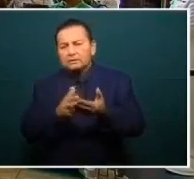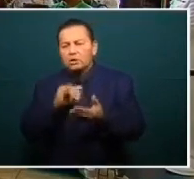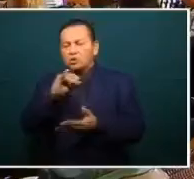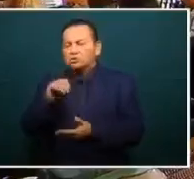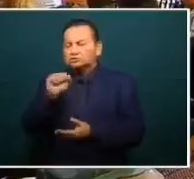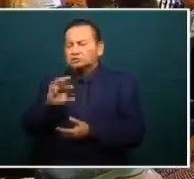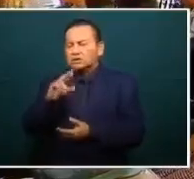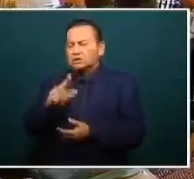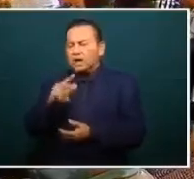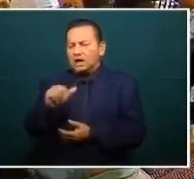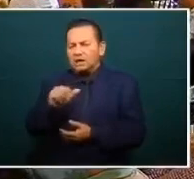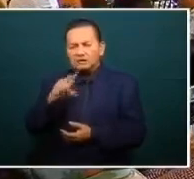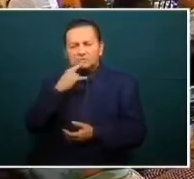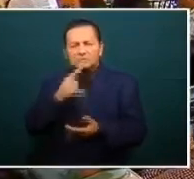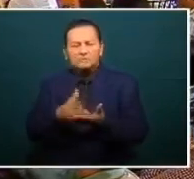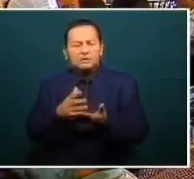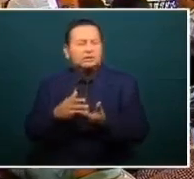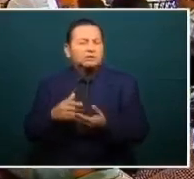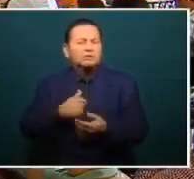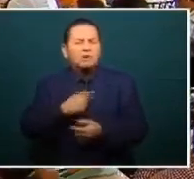other side.